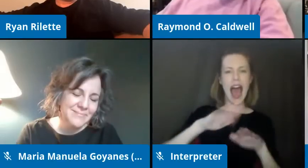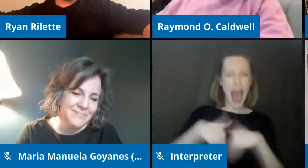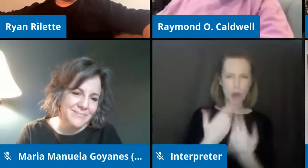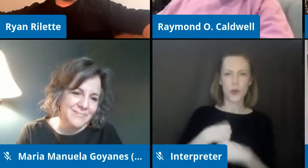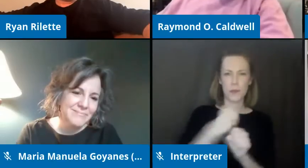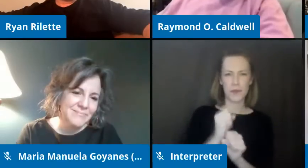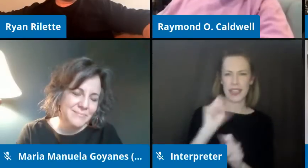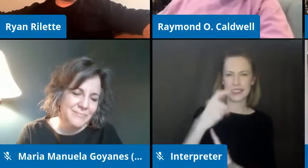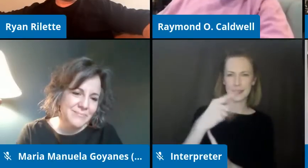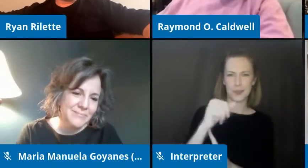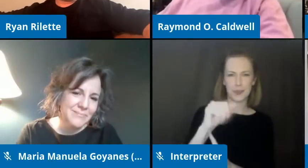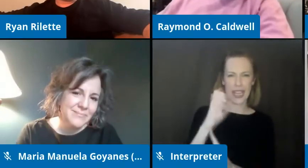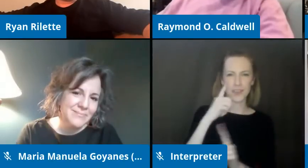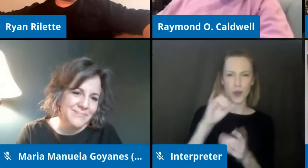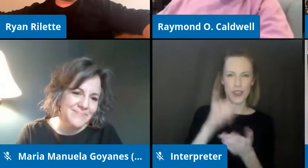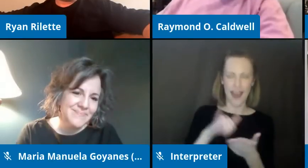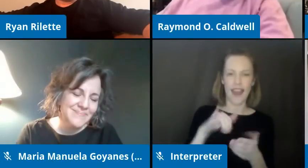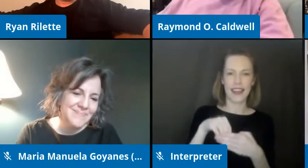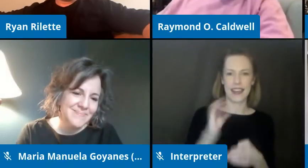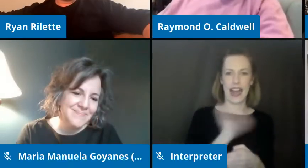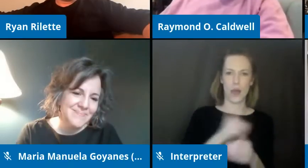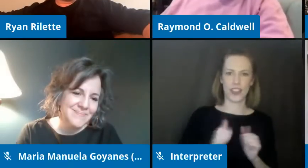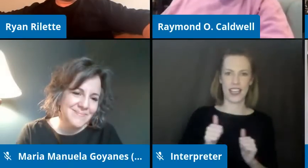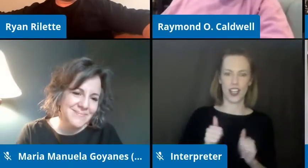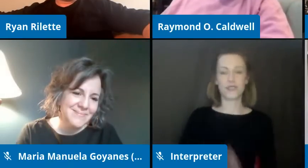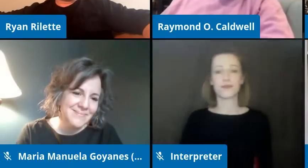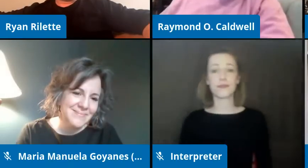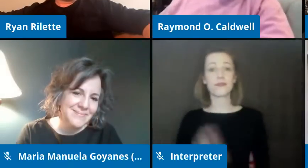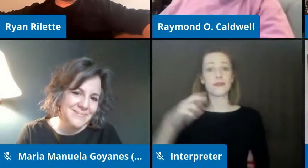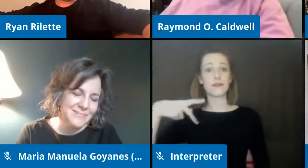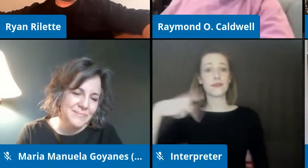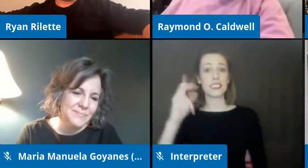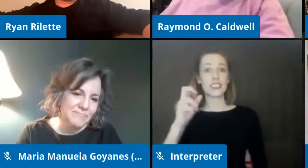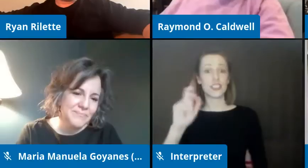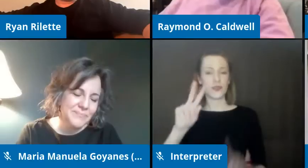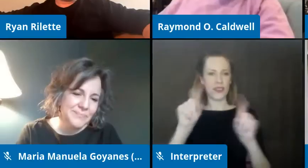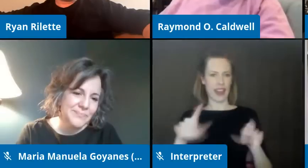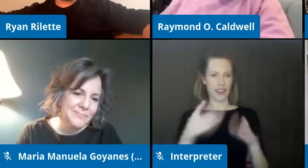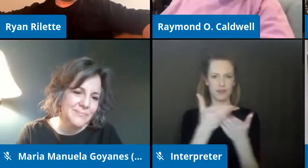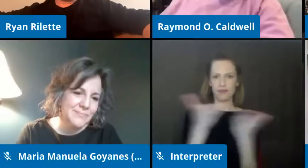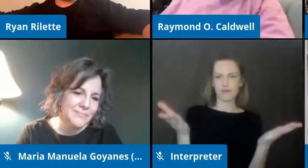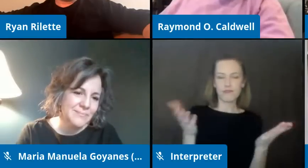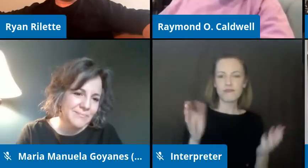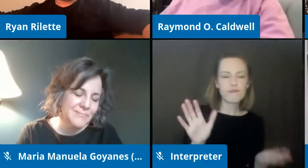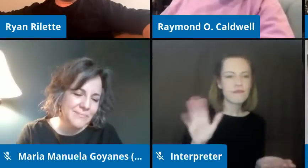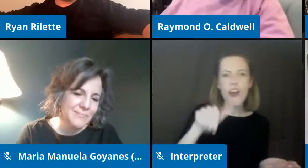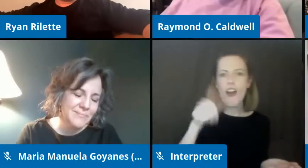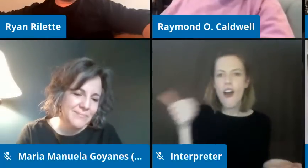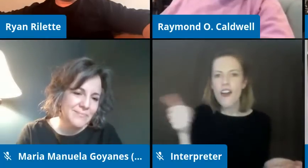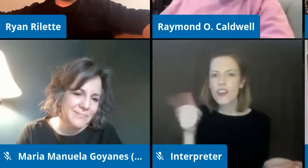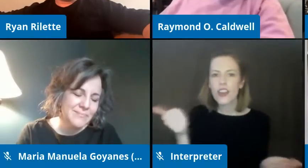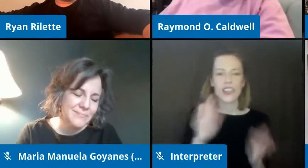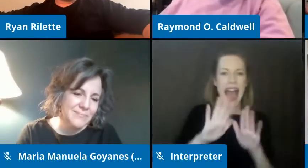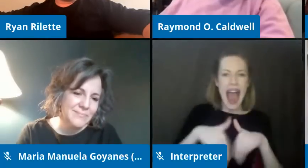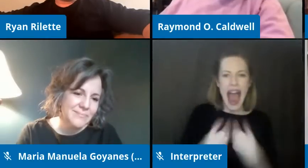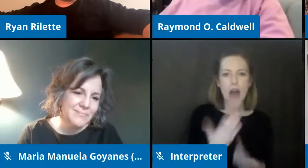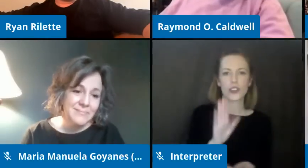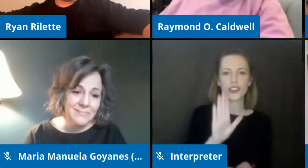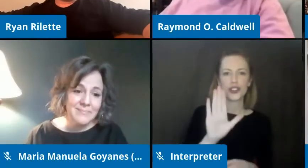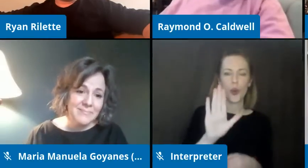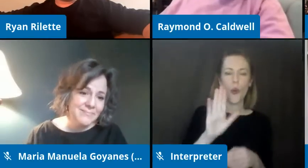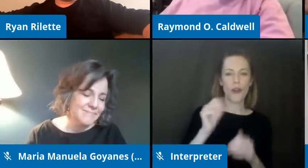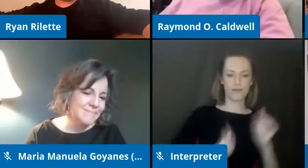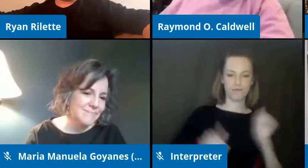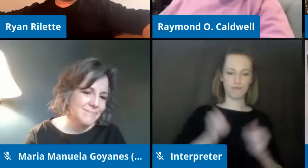keeping relevant. What do you other guys think in terms of how does your programming have to conform to